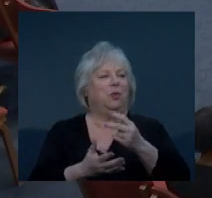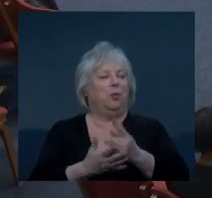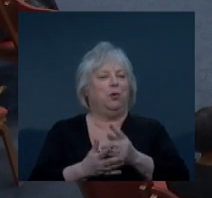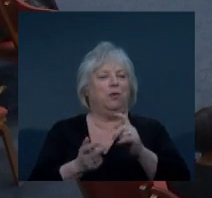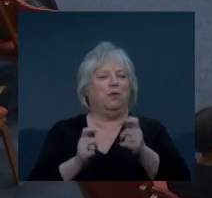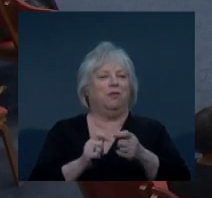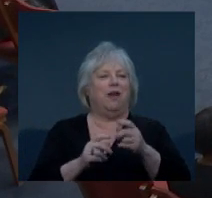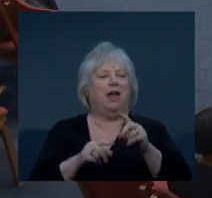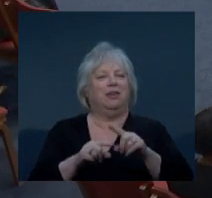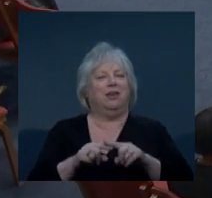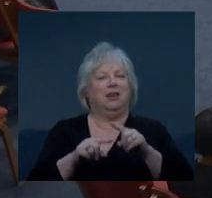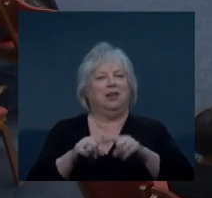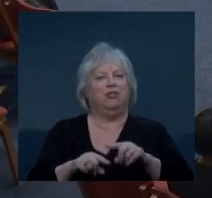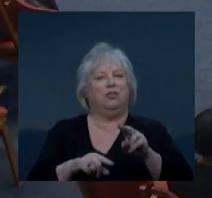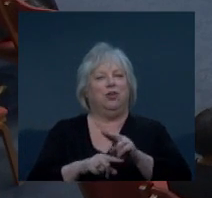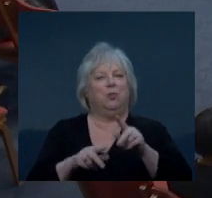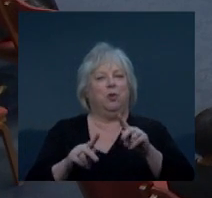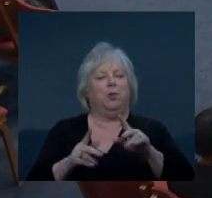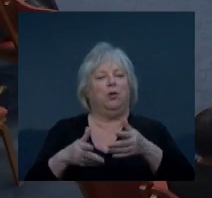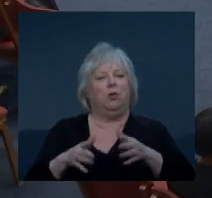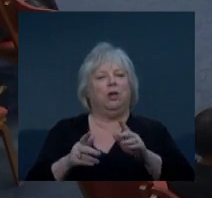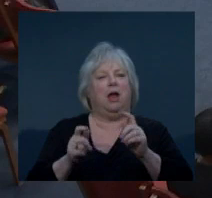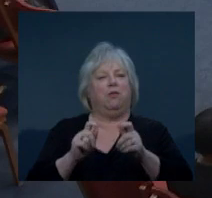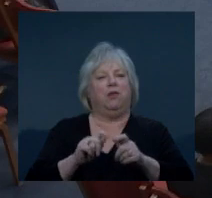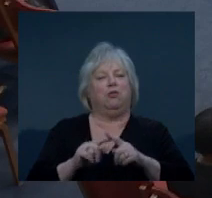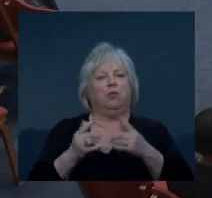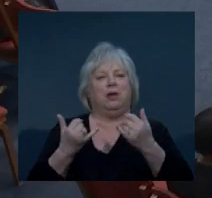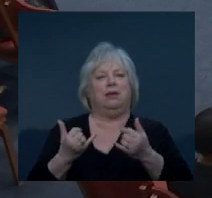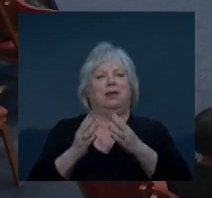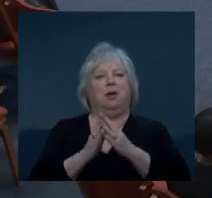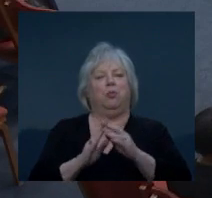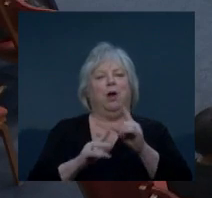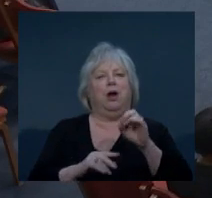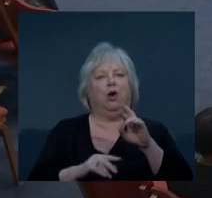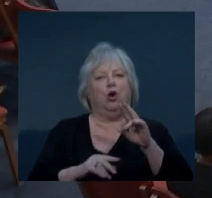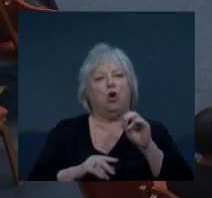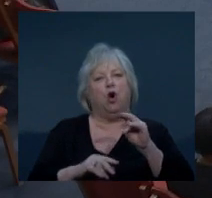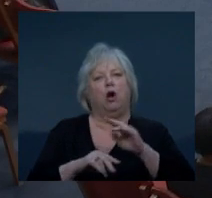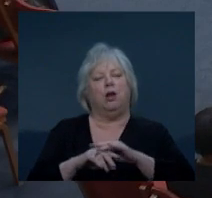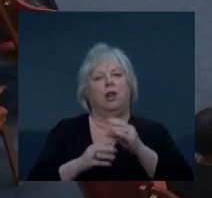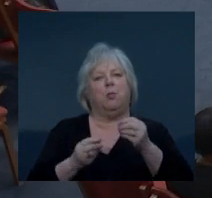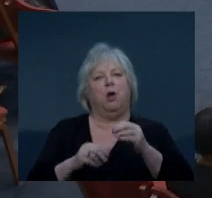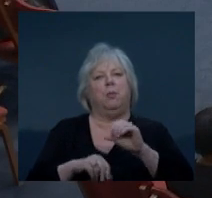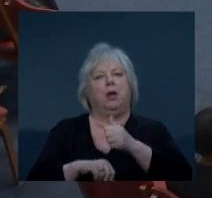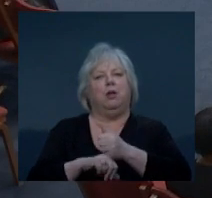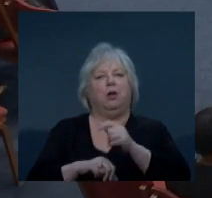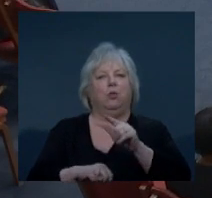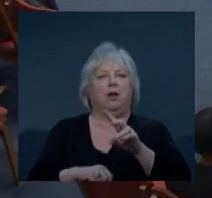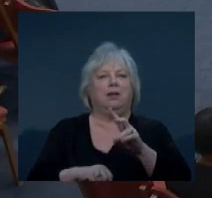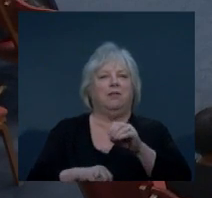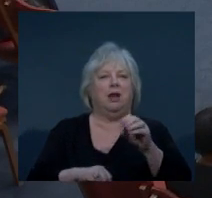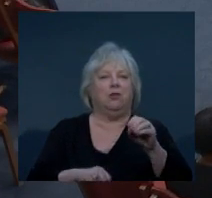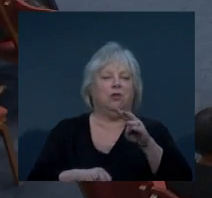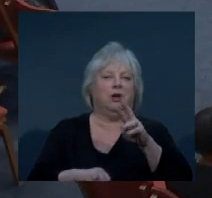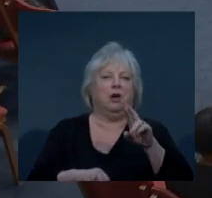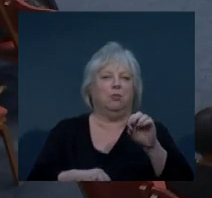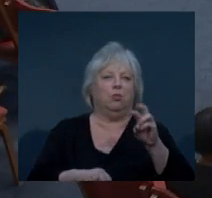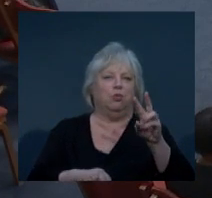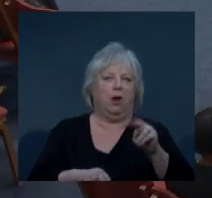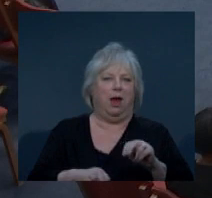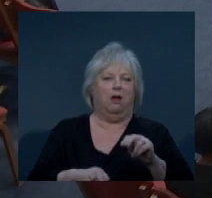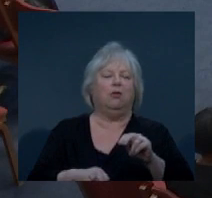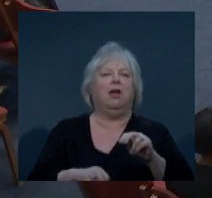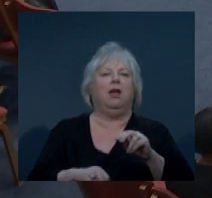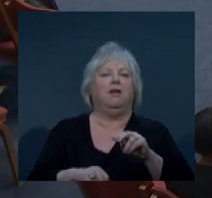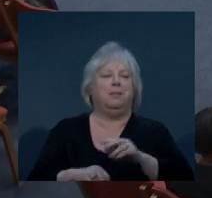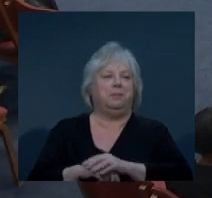a revised conditional use permit to allow revisions to an existing prayer garden use on the property located at 2700 Brown Street, Little Rock,